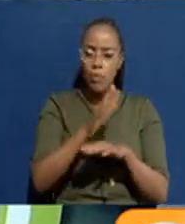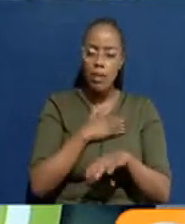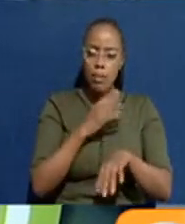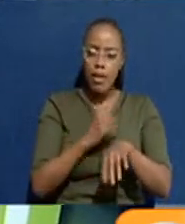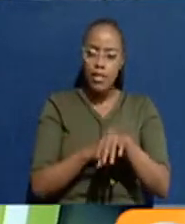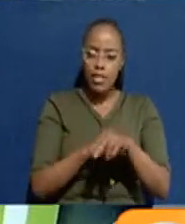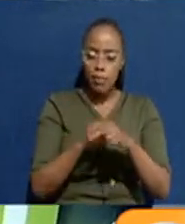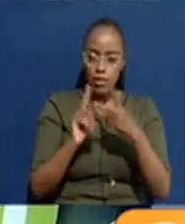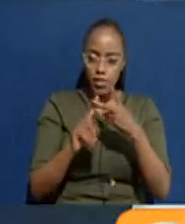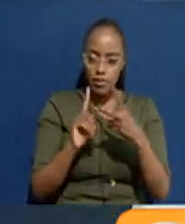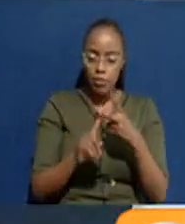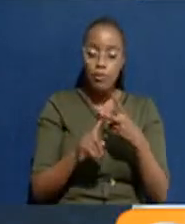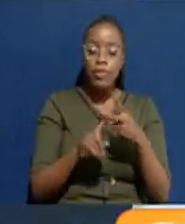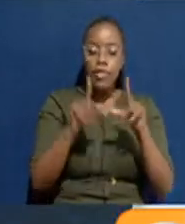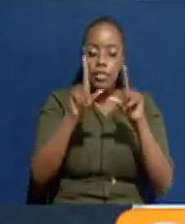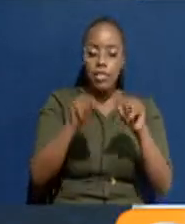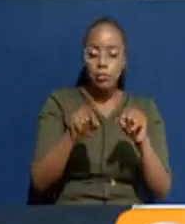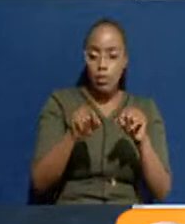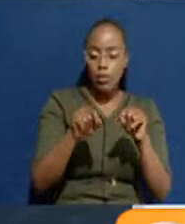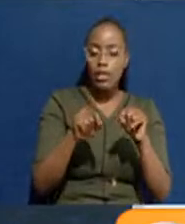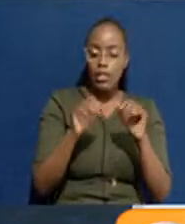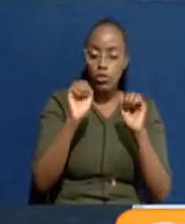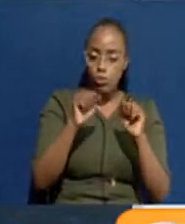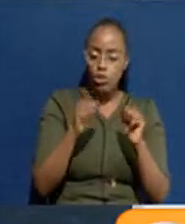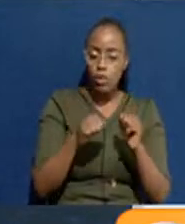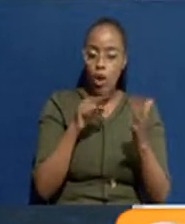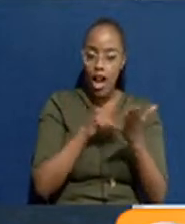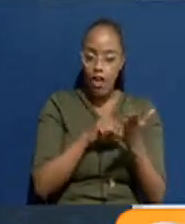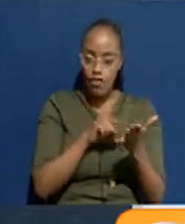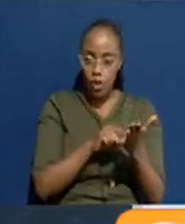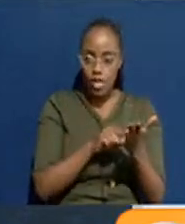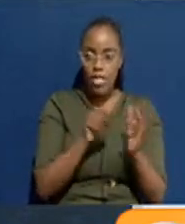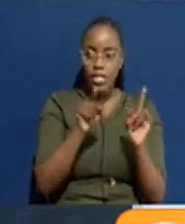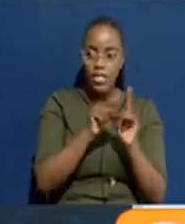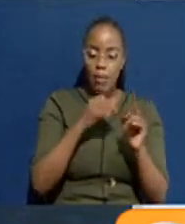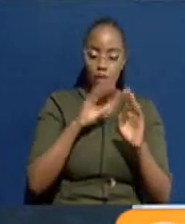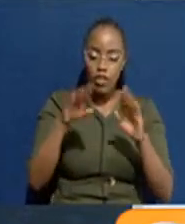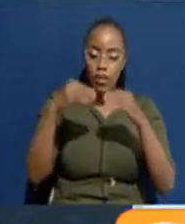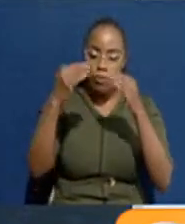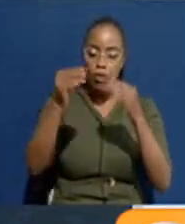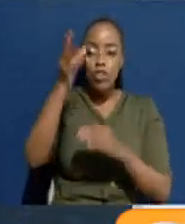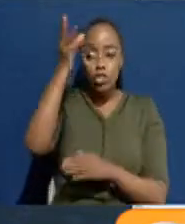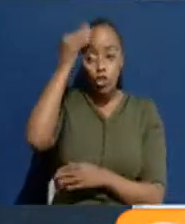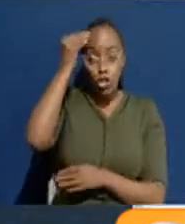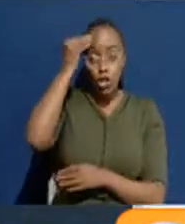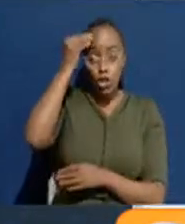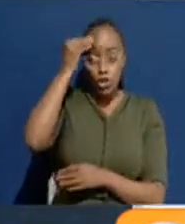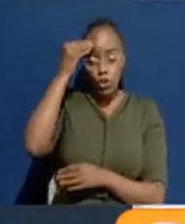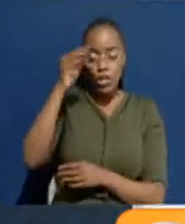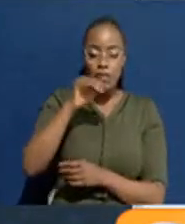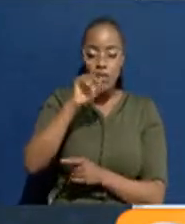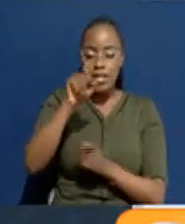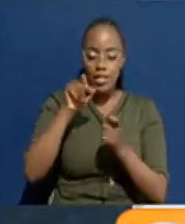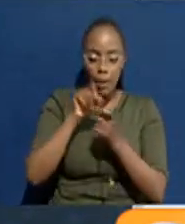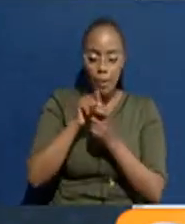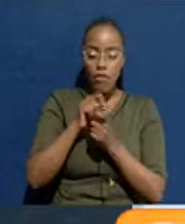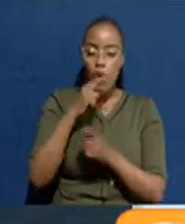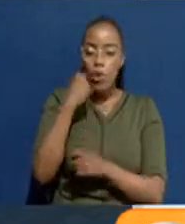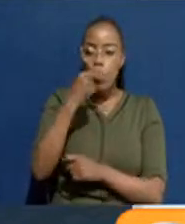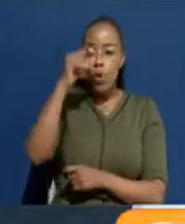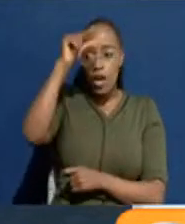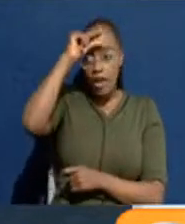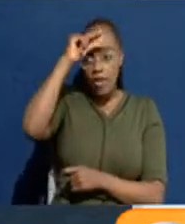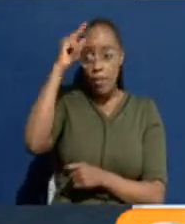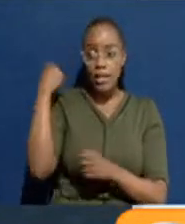two is affordability. This places the responsibility of provision of education squarely on government.